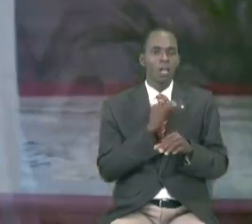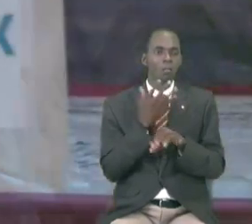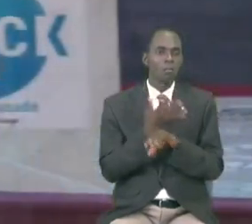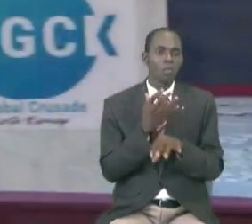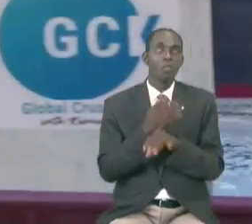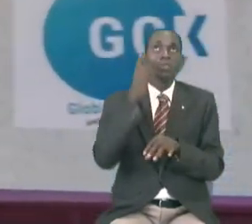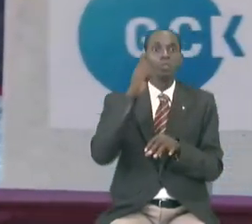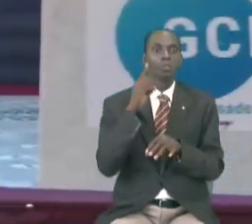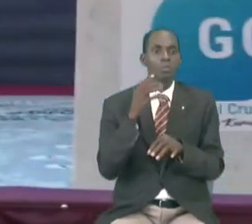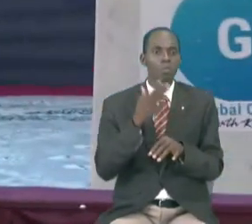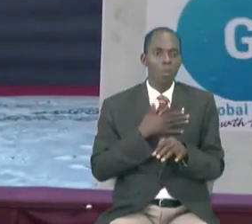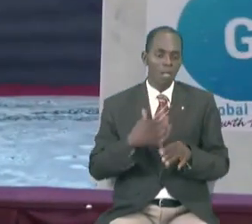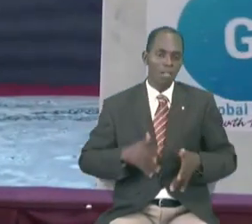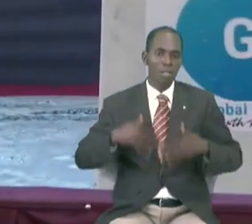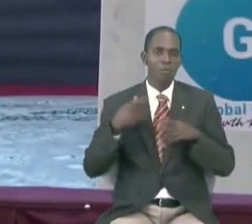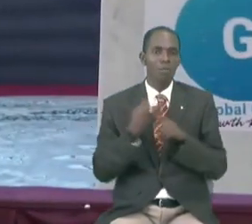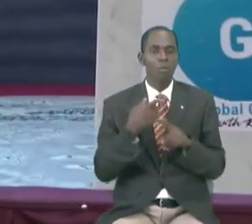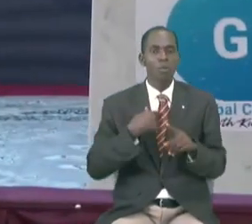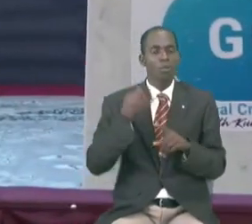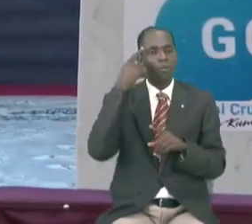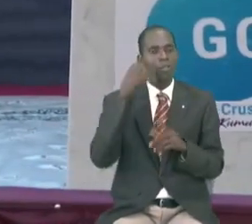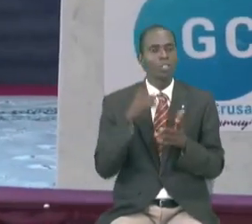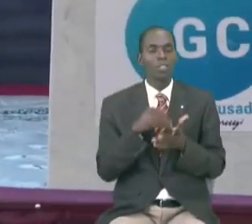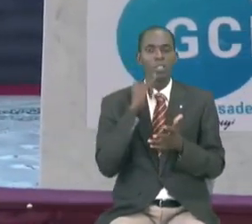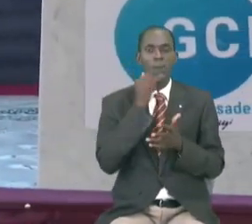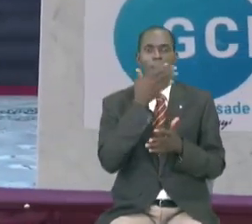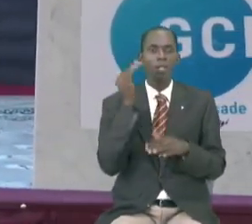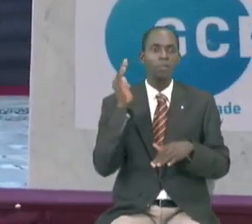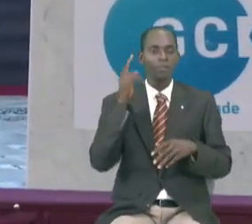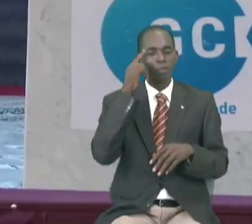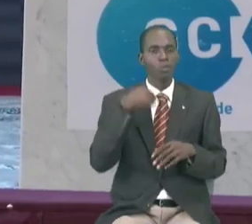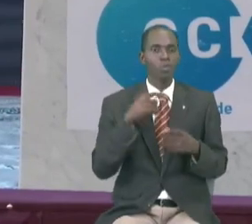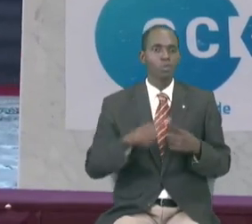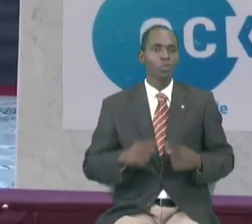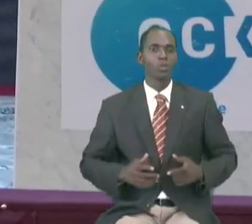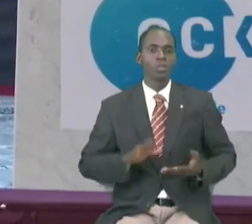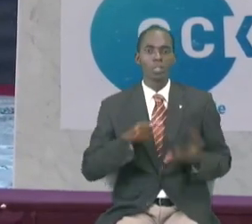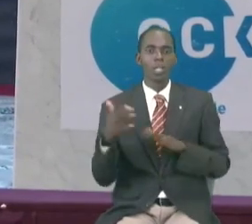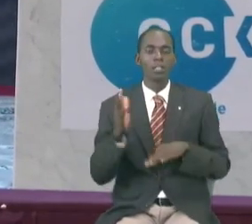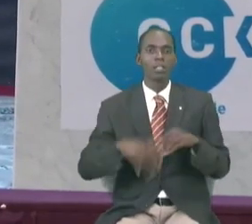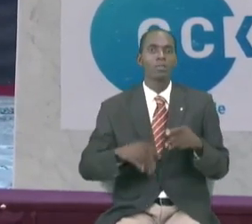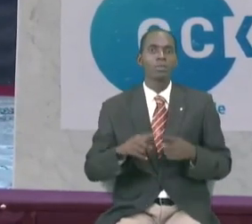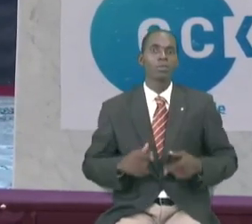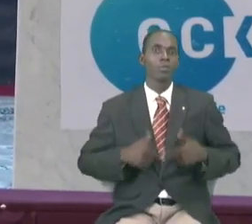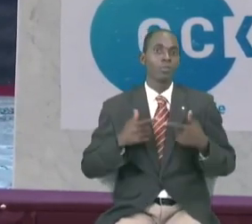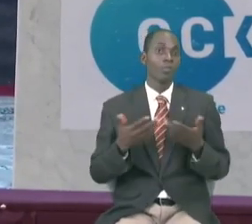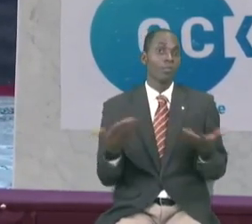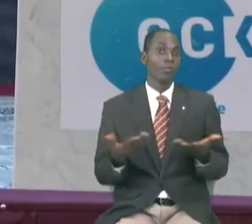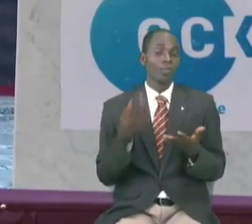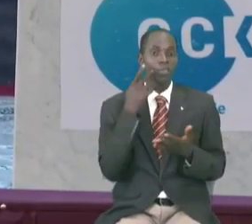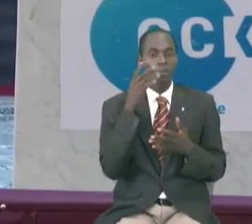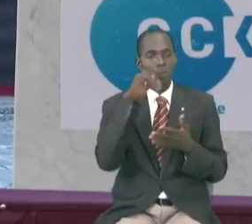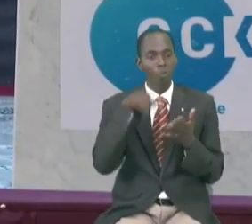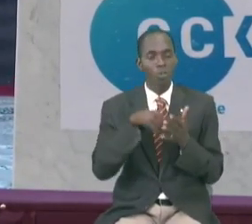for me to die than for Nineveh to live, than for Nineveh to have the salvation of God and